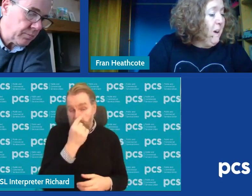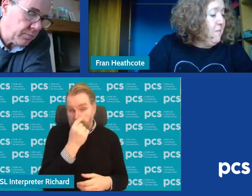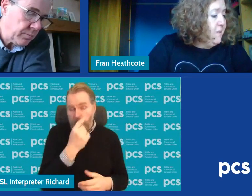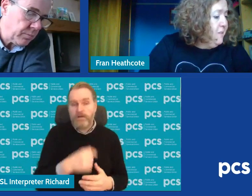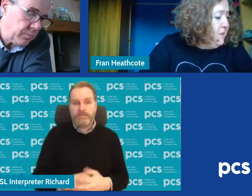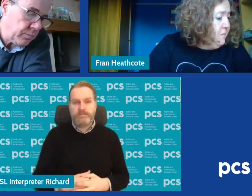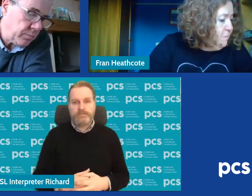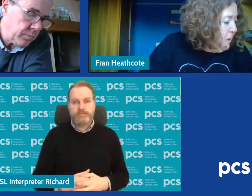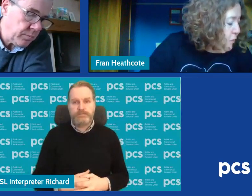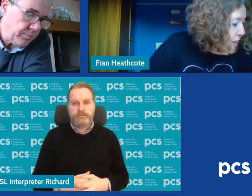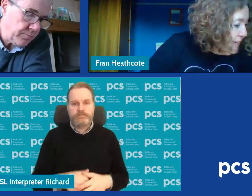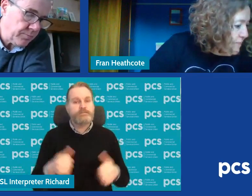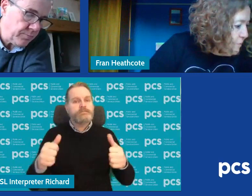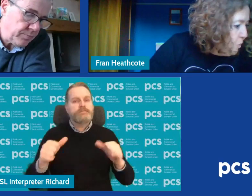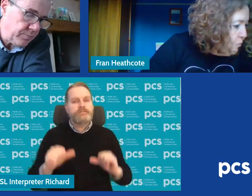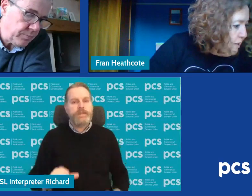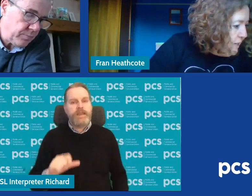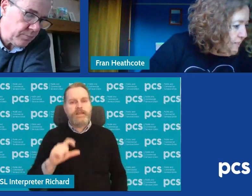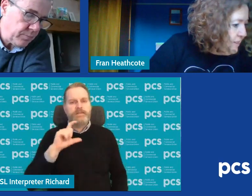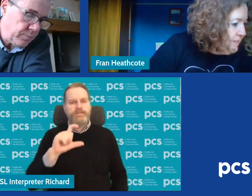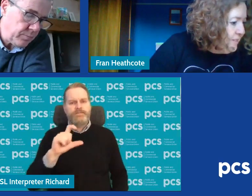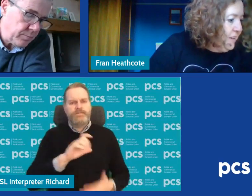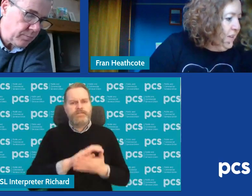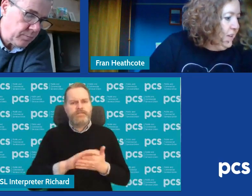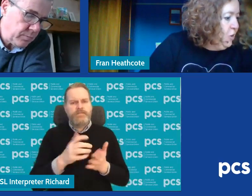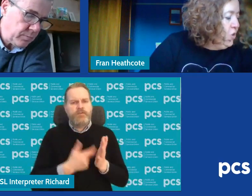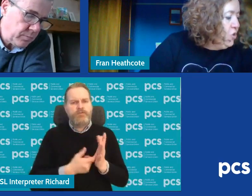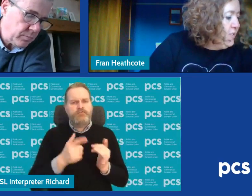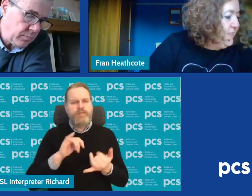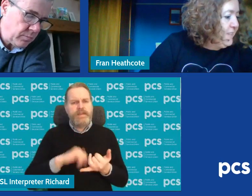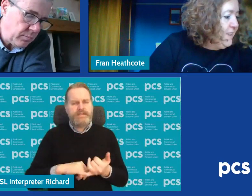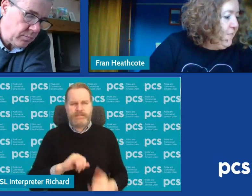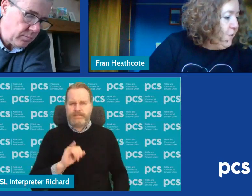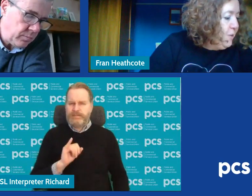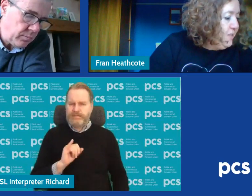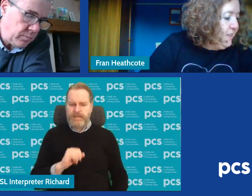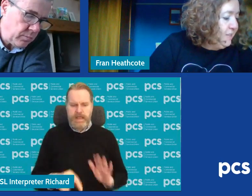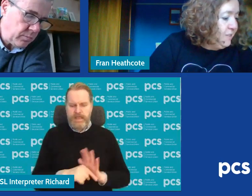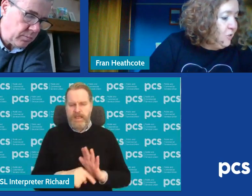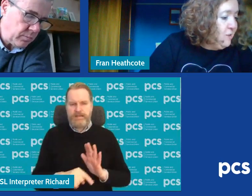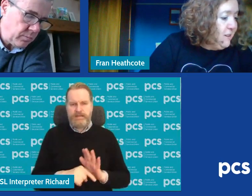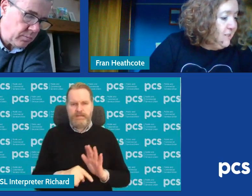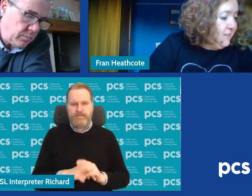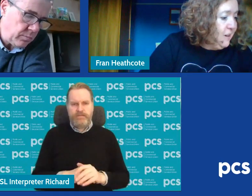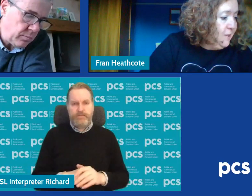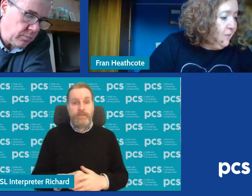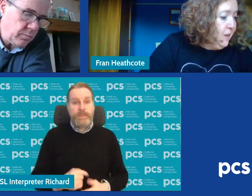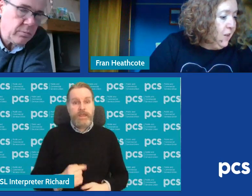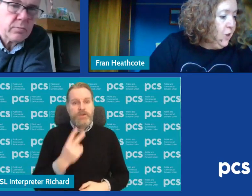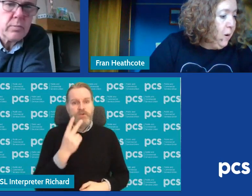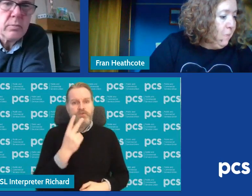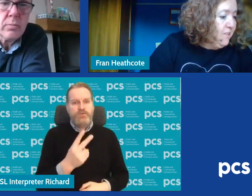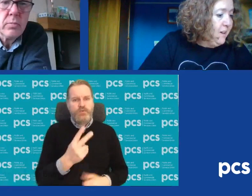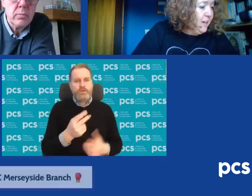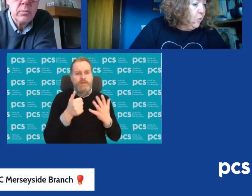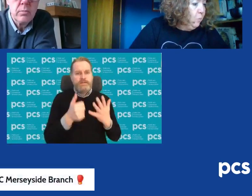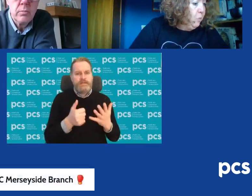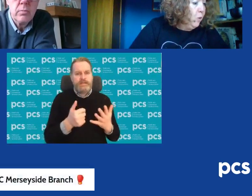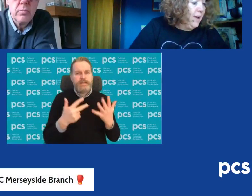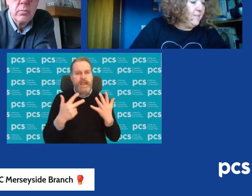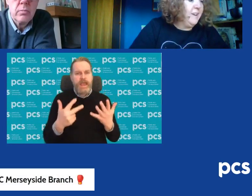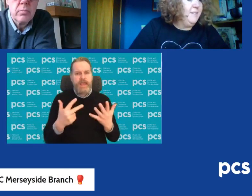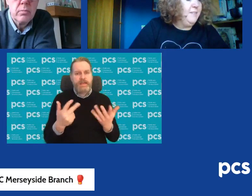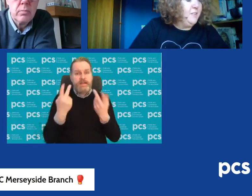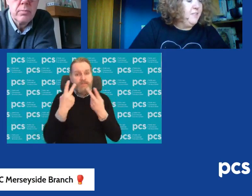Chris Barron, bit of a negative one, really, says 268 viewers tells a story in itself. No appetite or